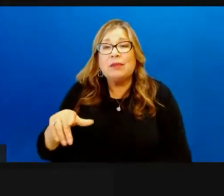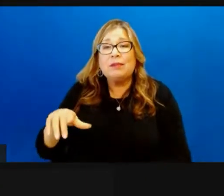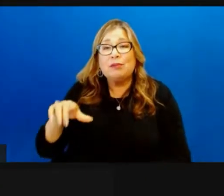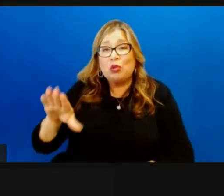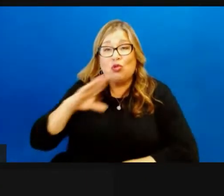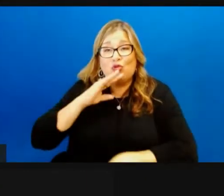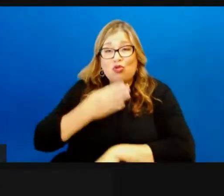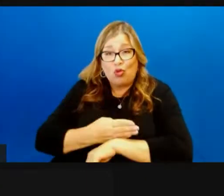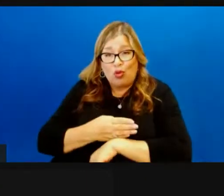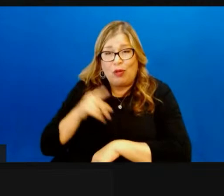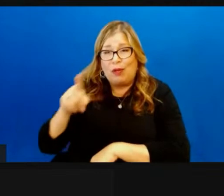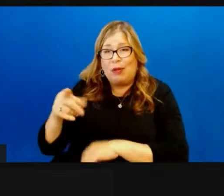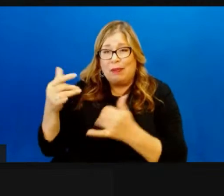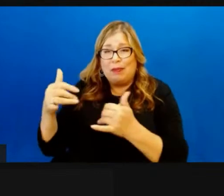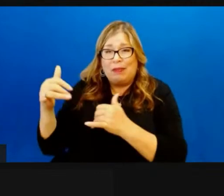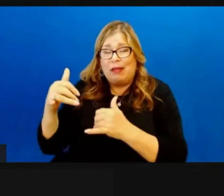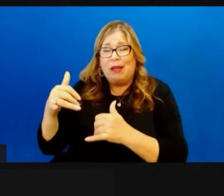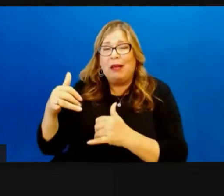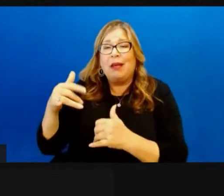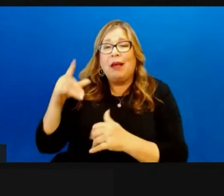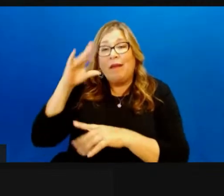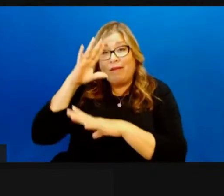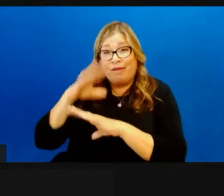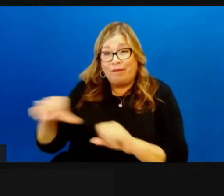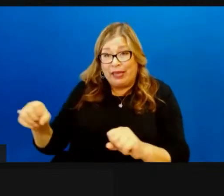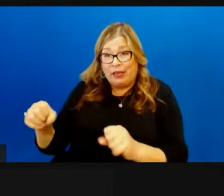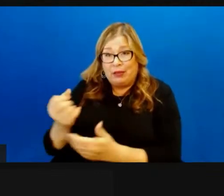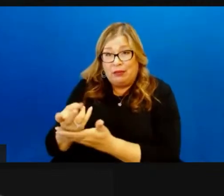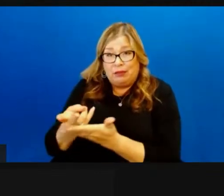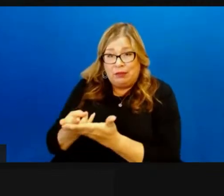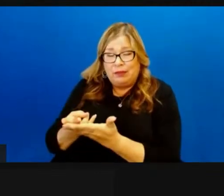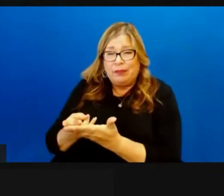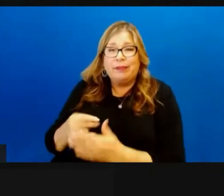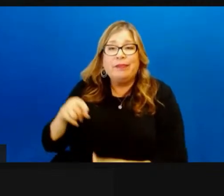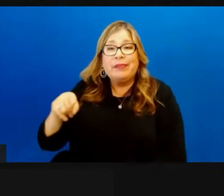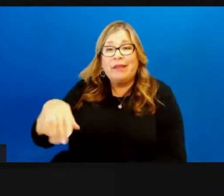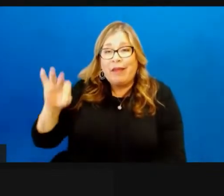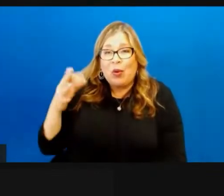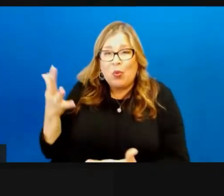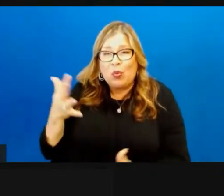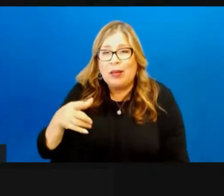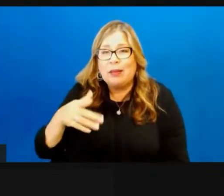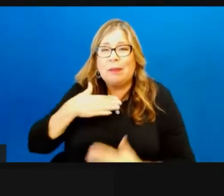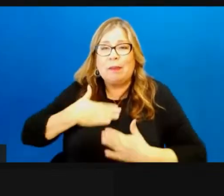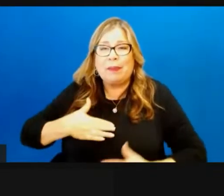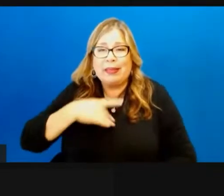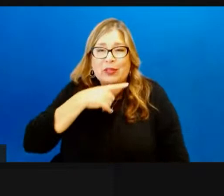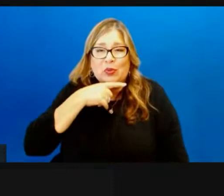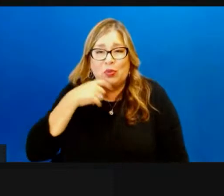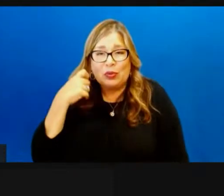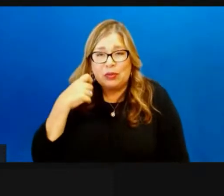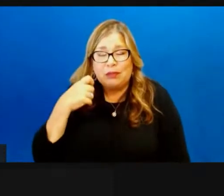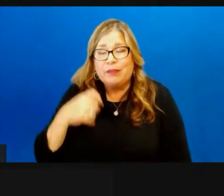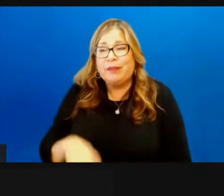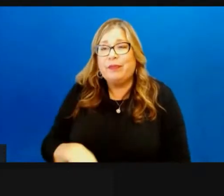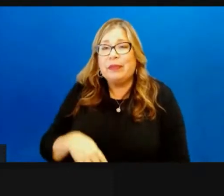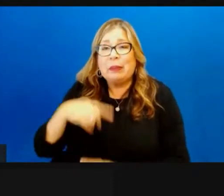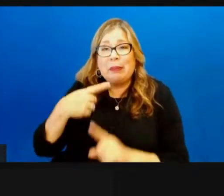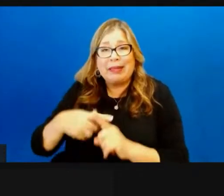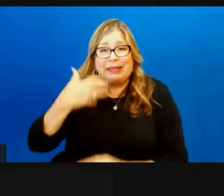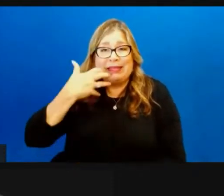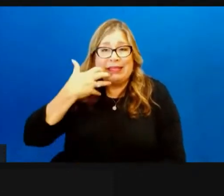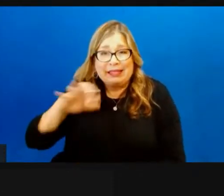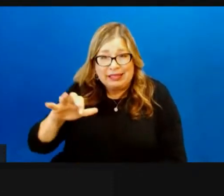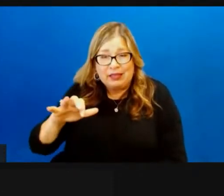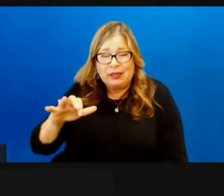determined to be a combination of dehydration and the heat and the mask exacerbated